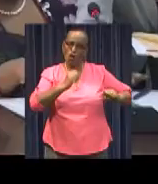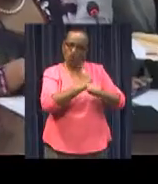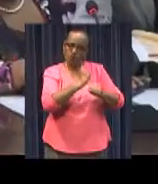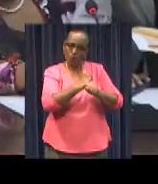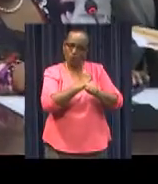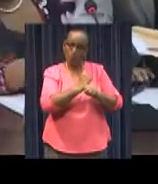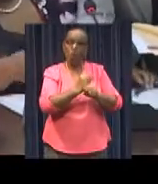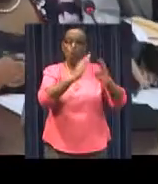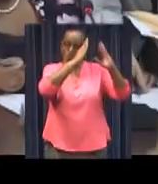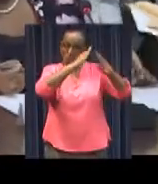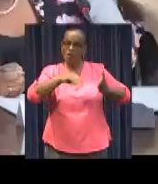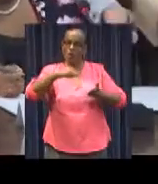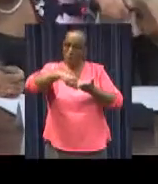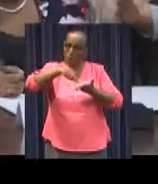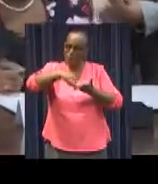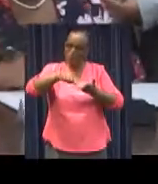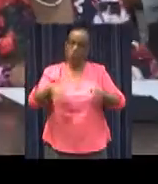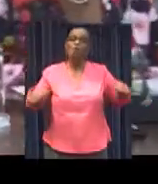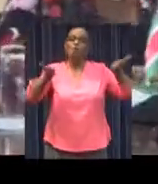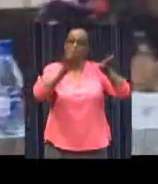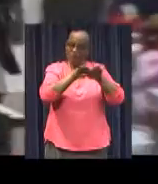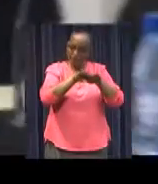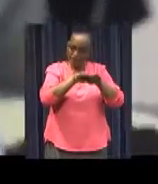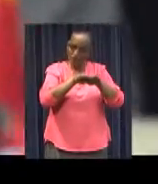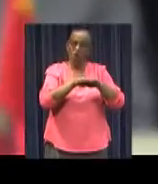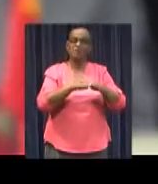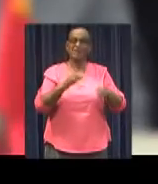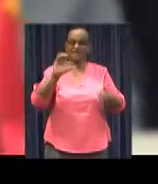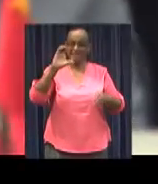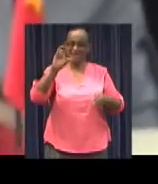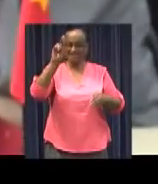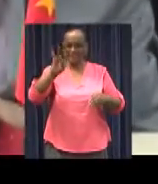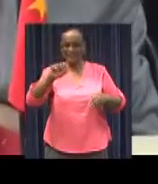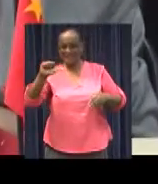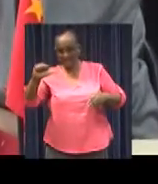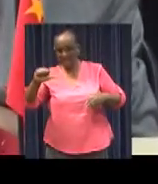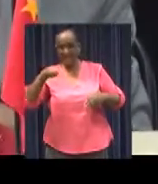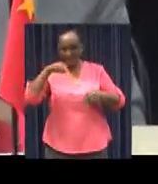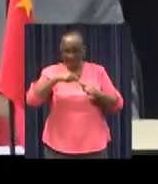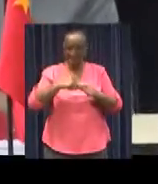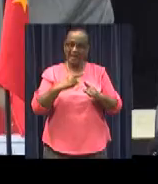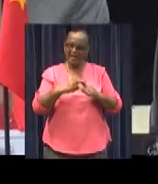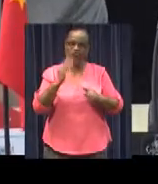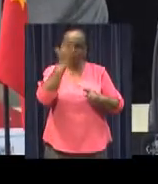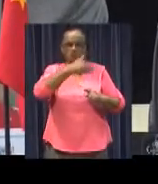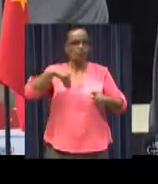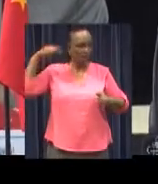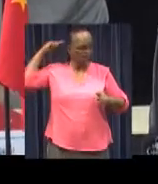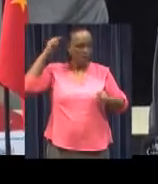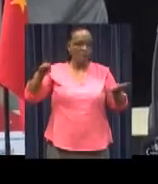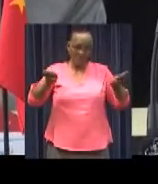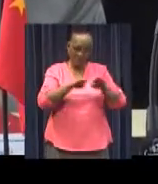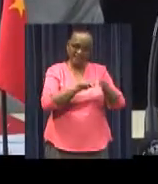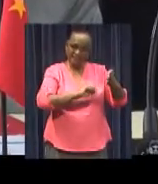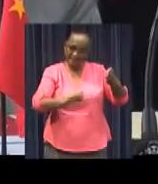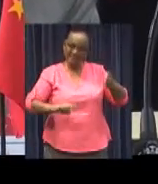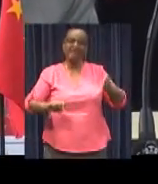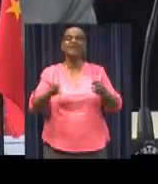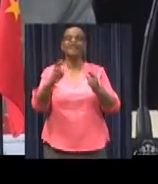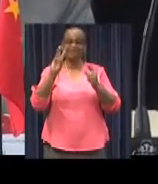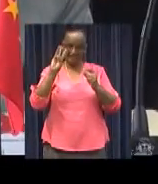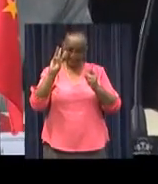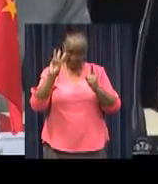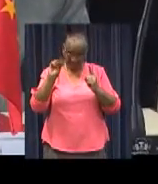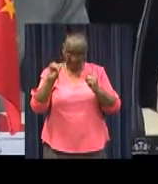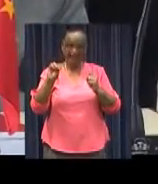are financed from the agreement between China and our country. This agreement was signed on September